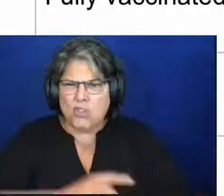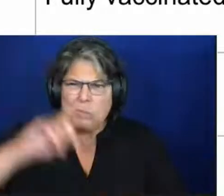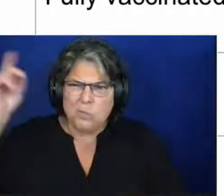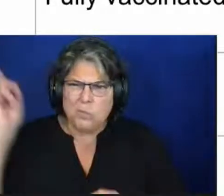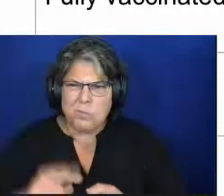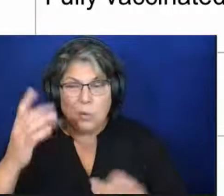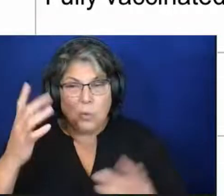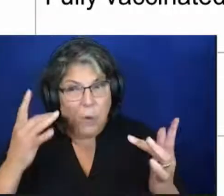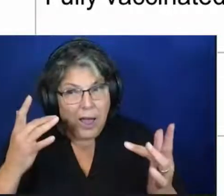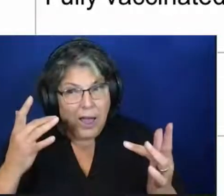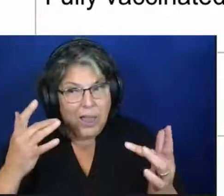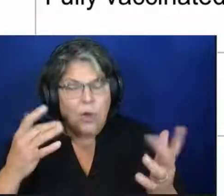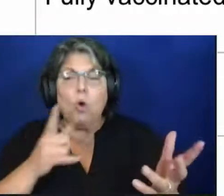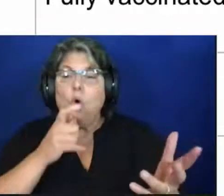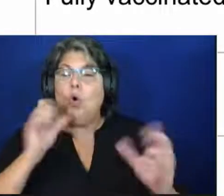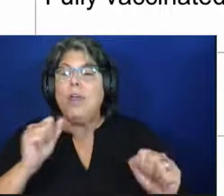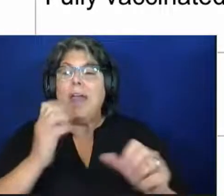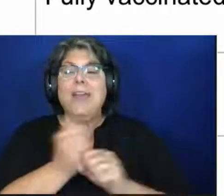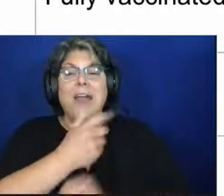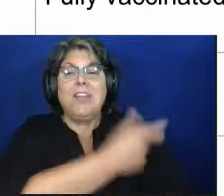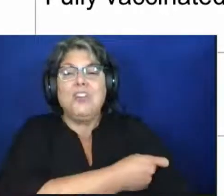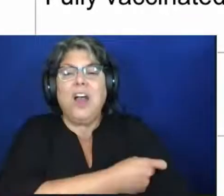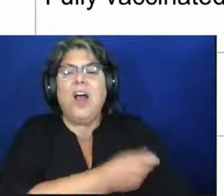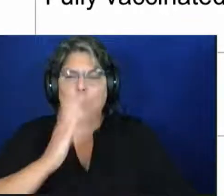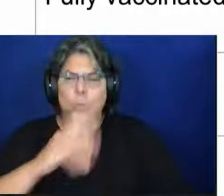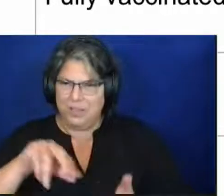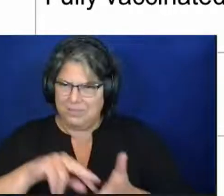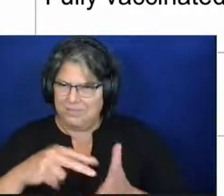going to change to include the 5 to 11-year-olds.